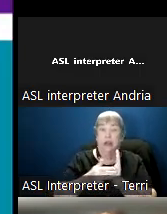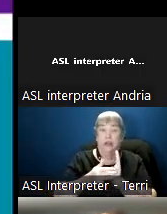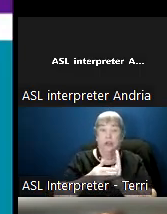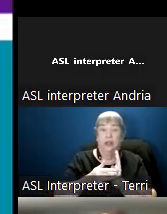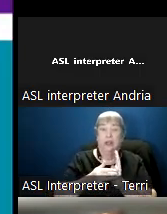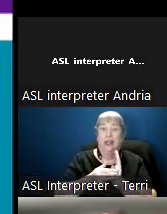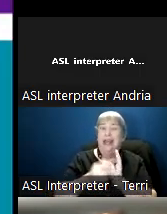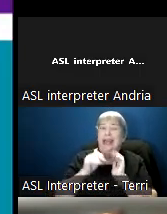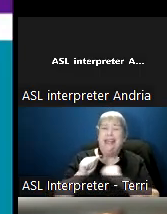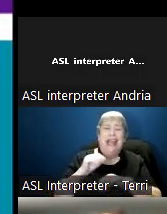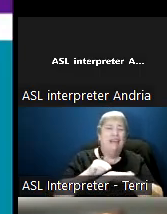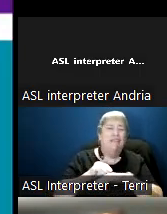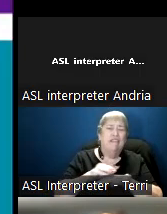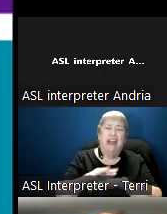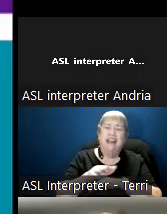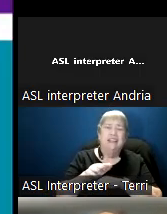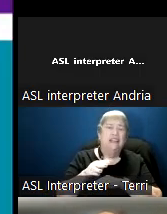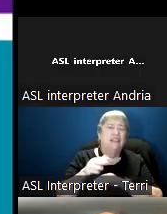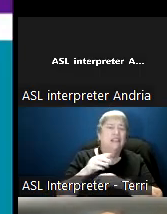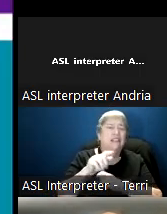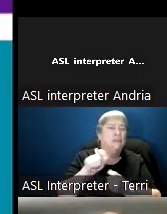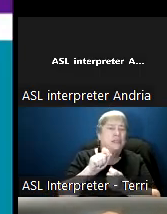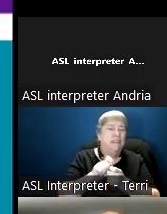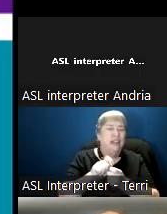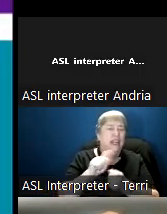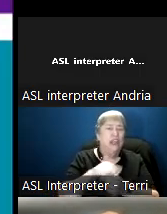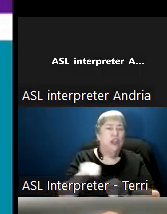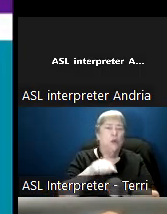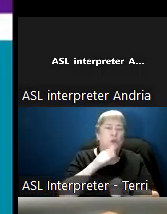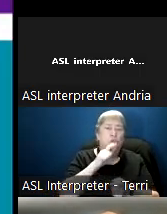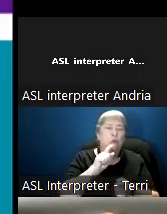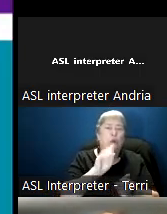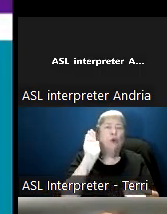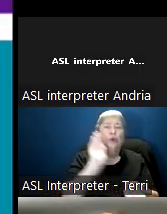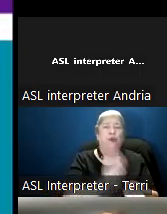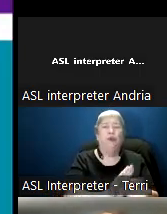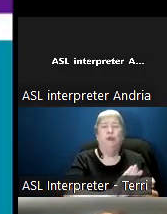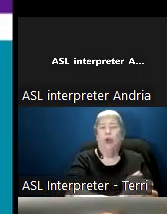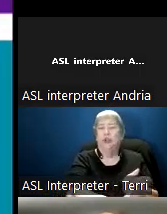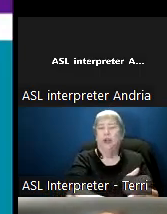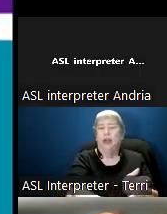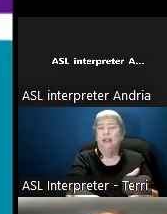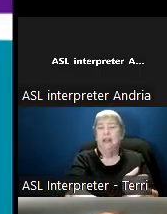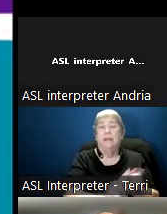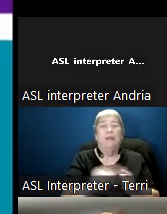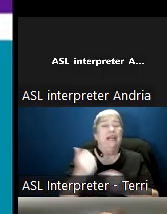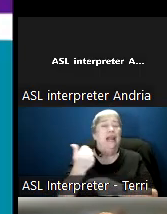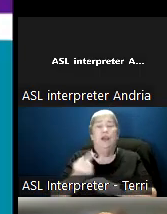can be a victim. And service providers are continuously